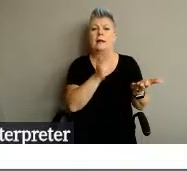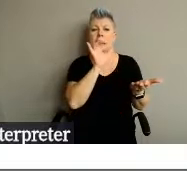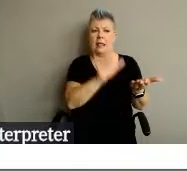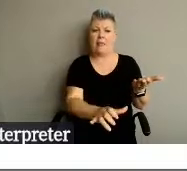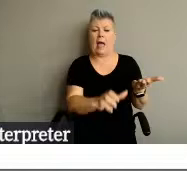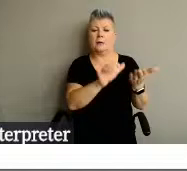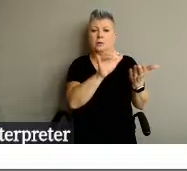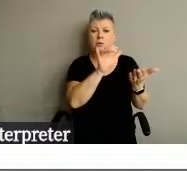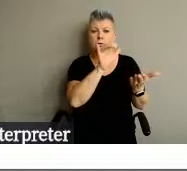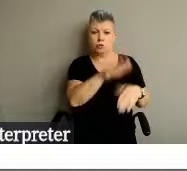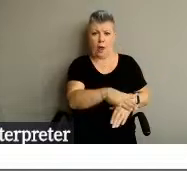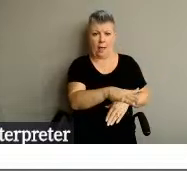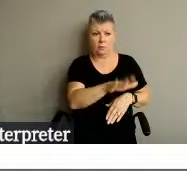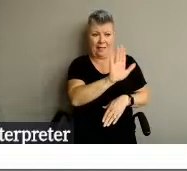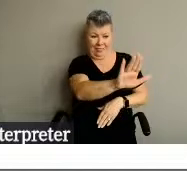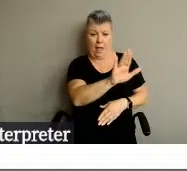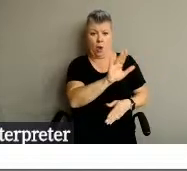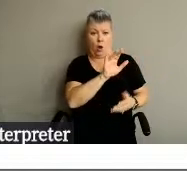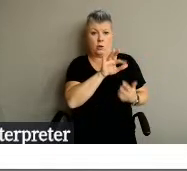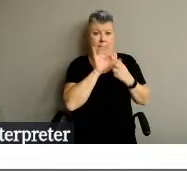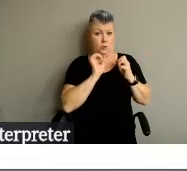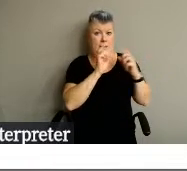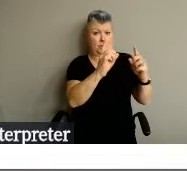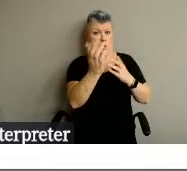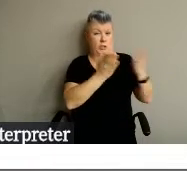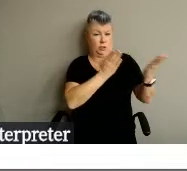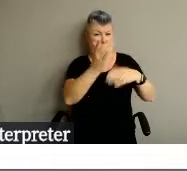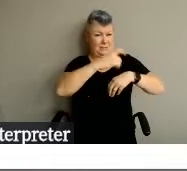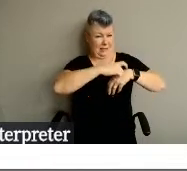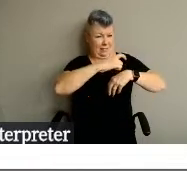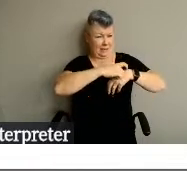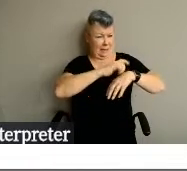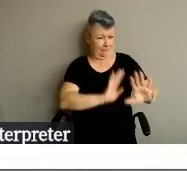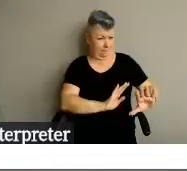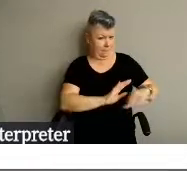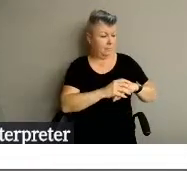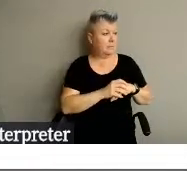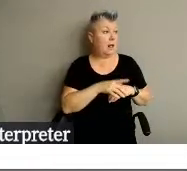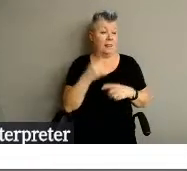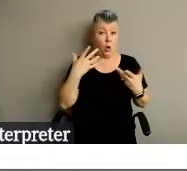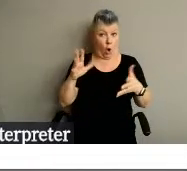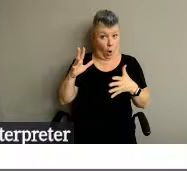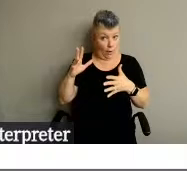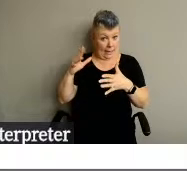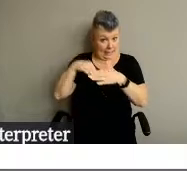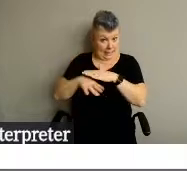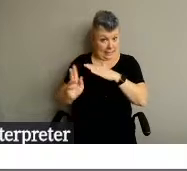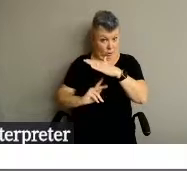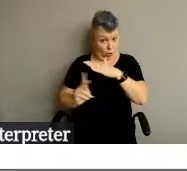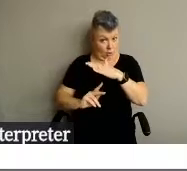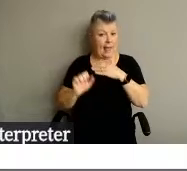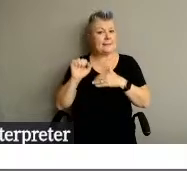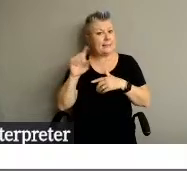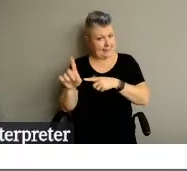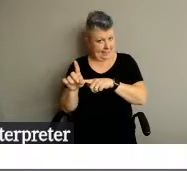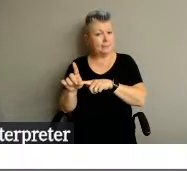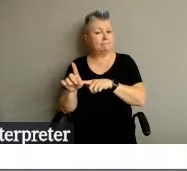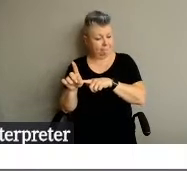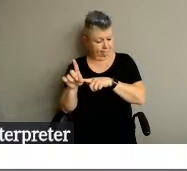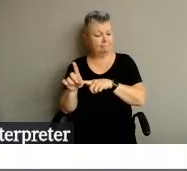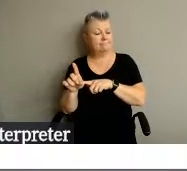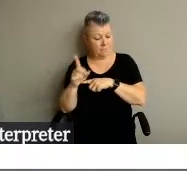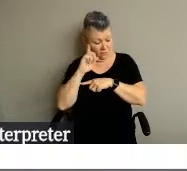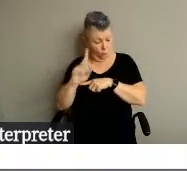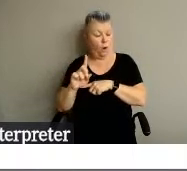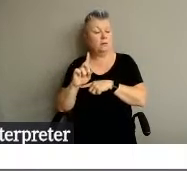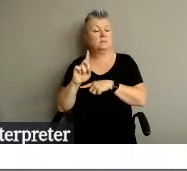child's special education services? They're in kindergarten at that time? Yes. Special school district for the